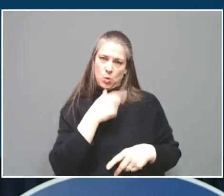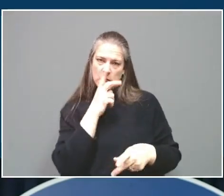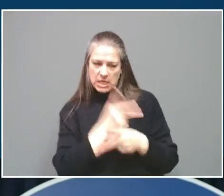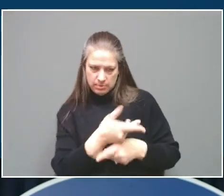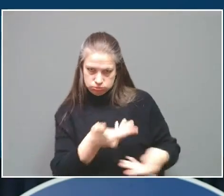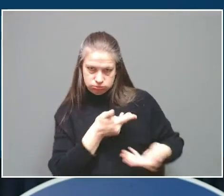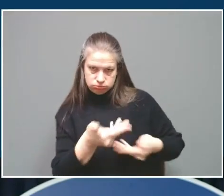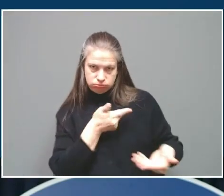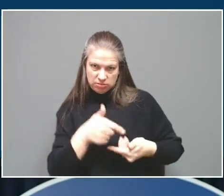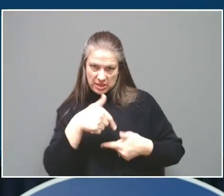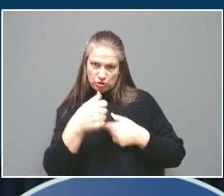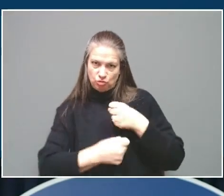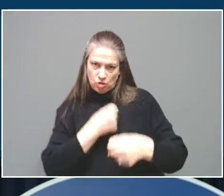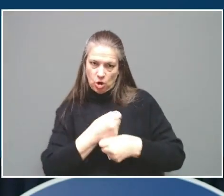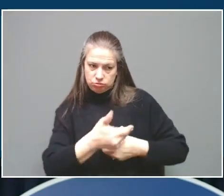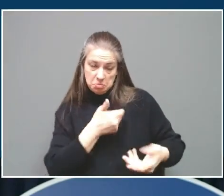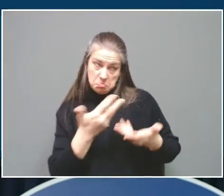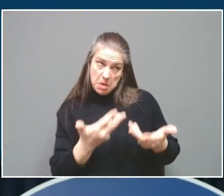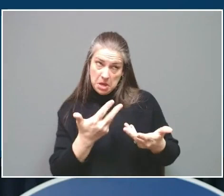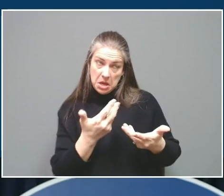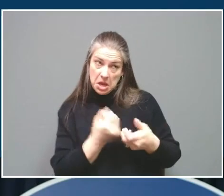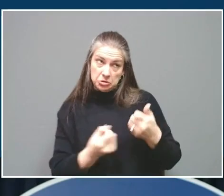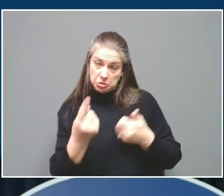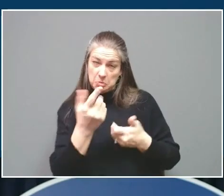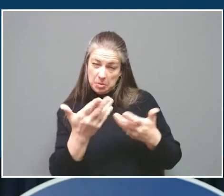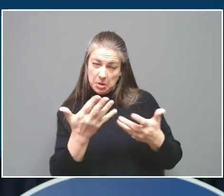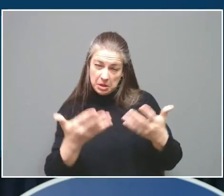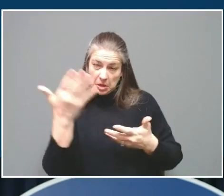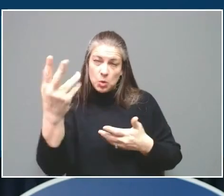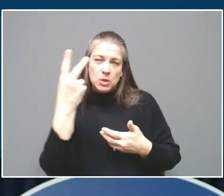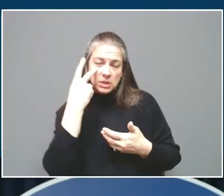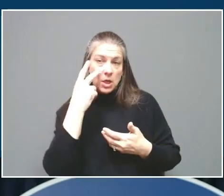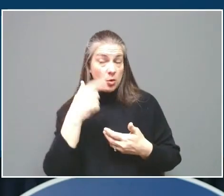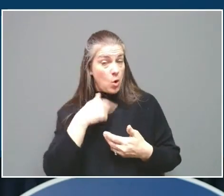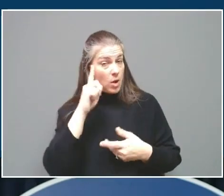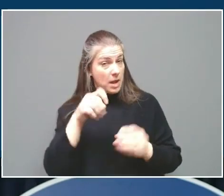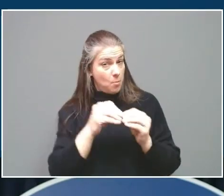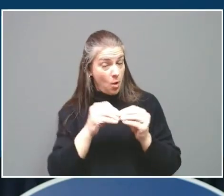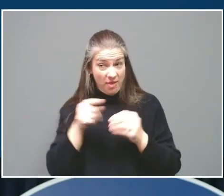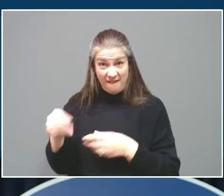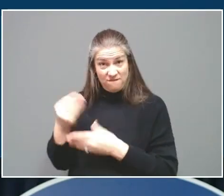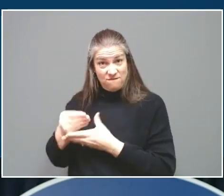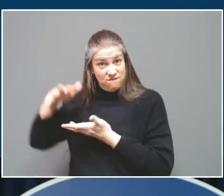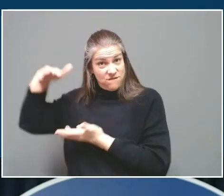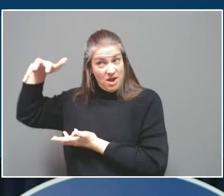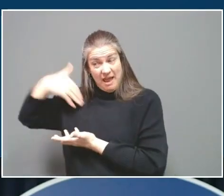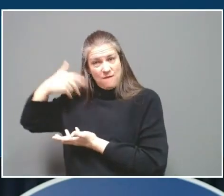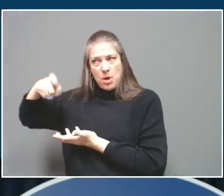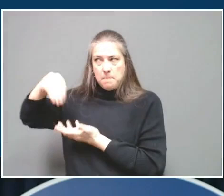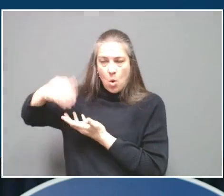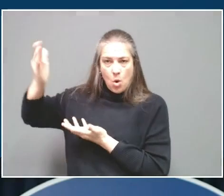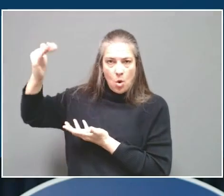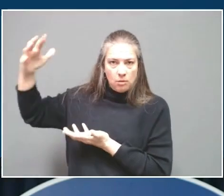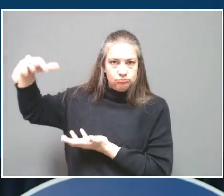year, if not moving into the future. And we will need more money than this fund has eventually, as we know that there's